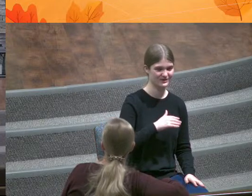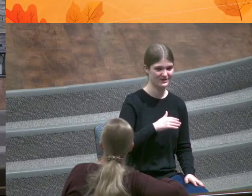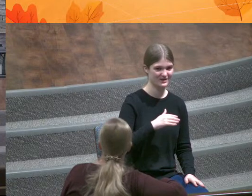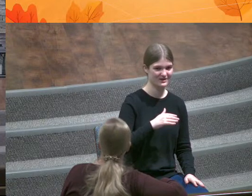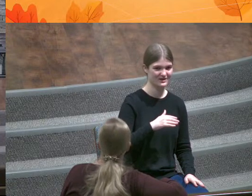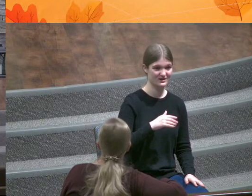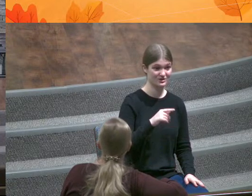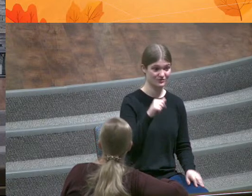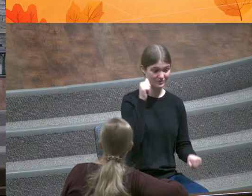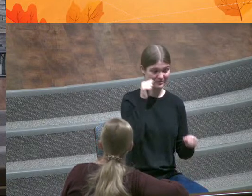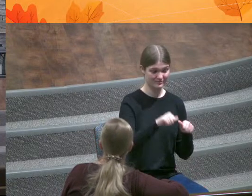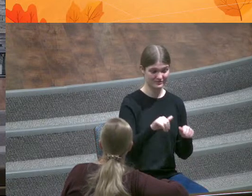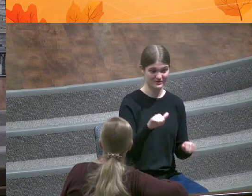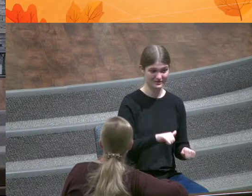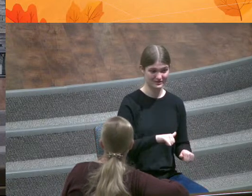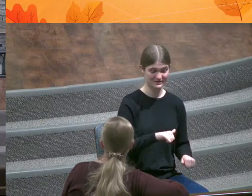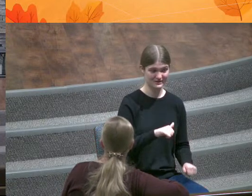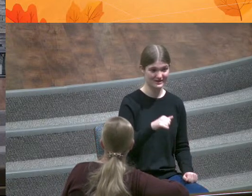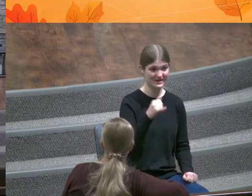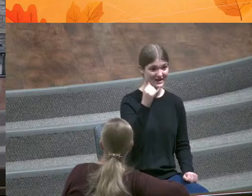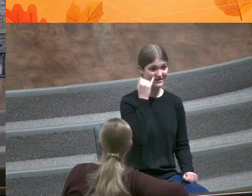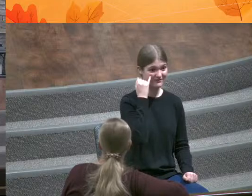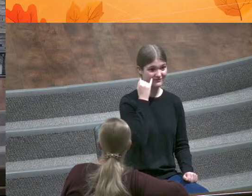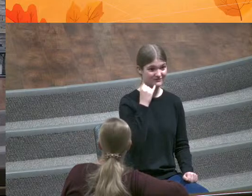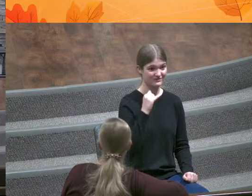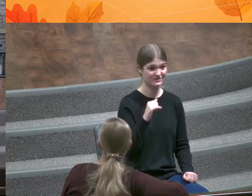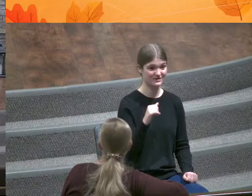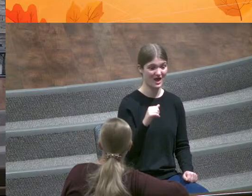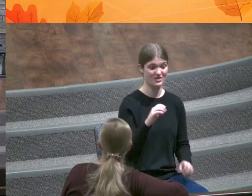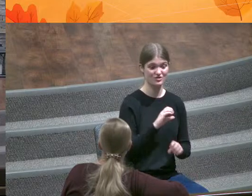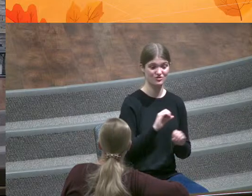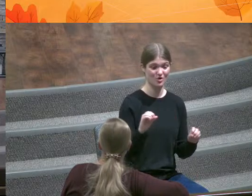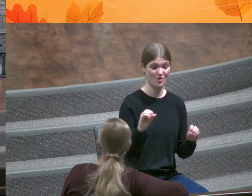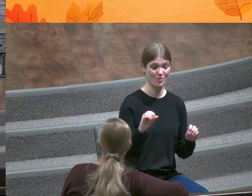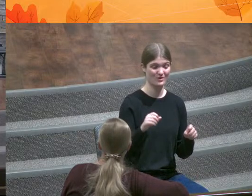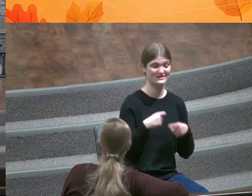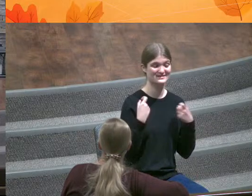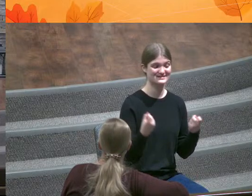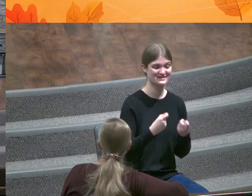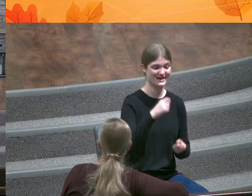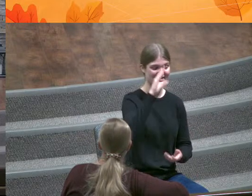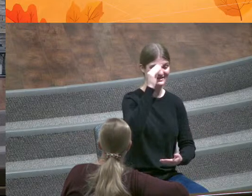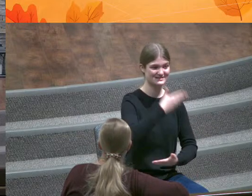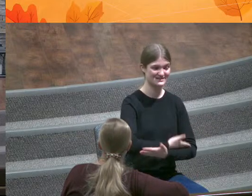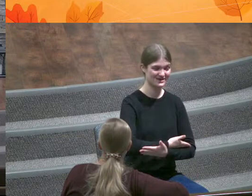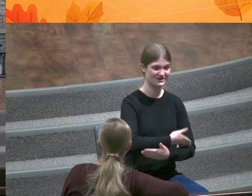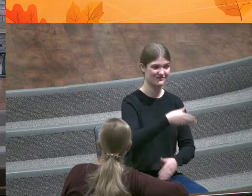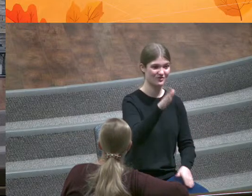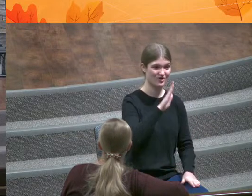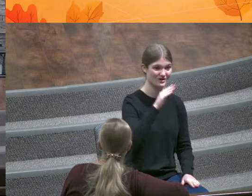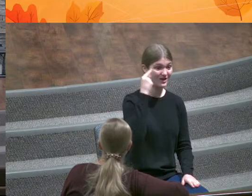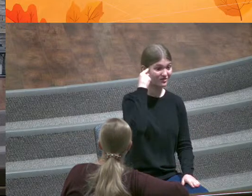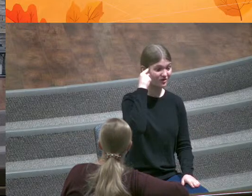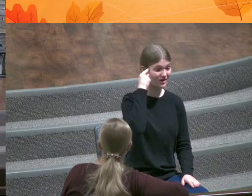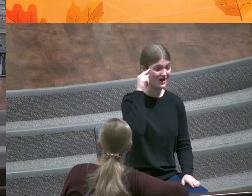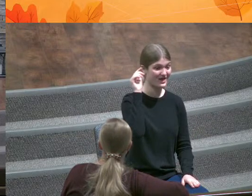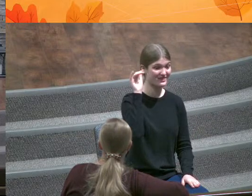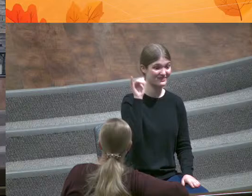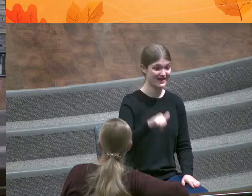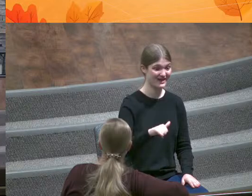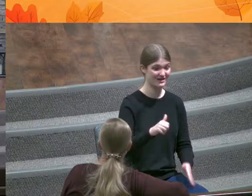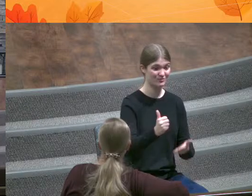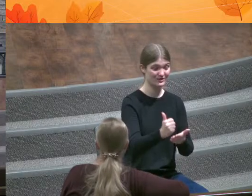you remember that? If the sinless Son of God thought that